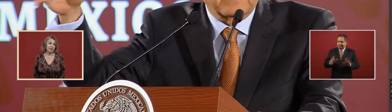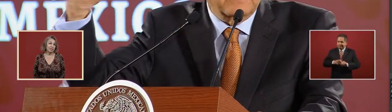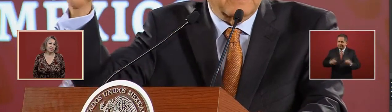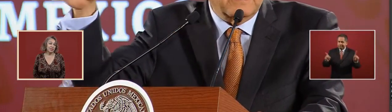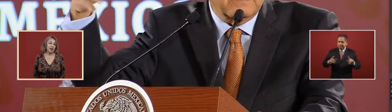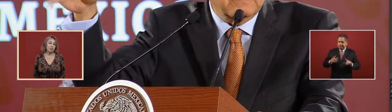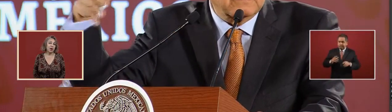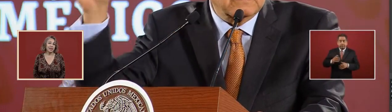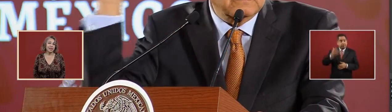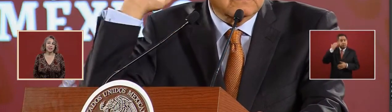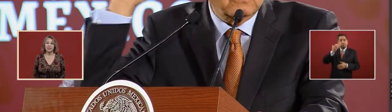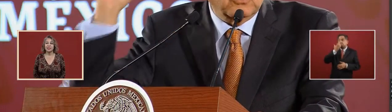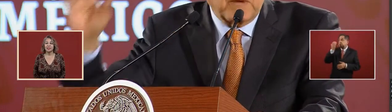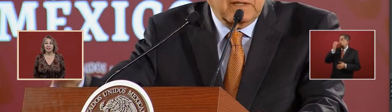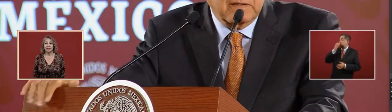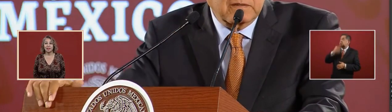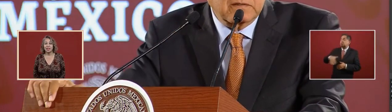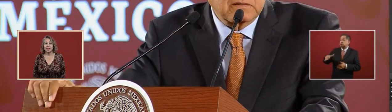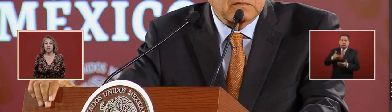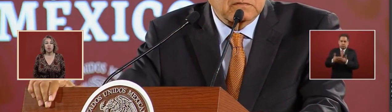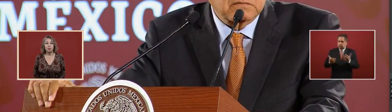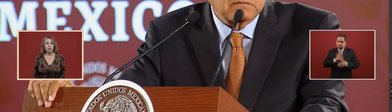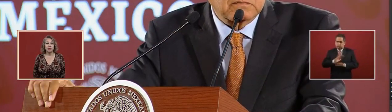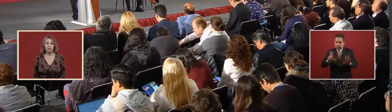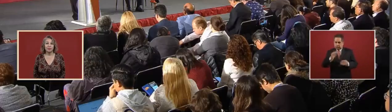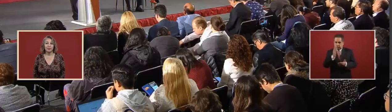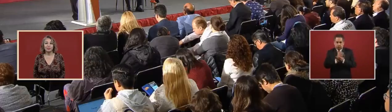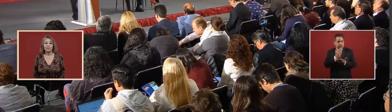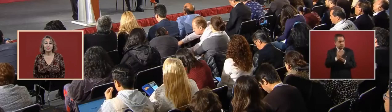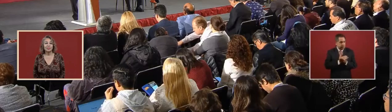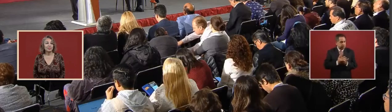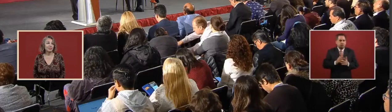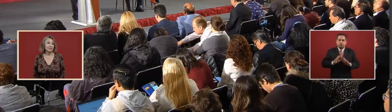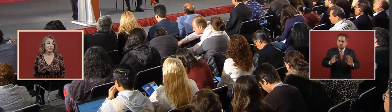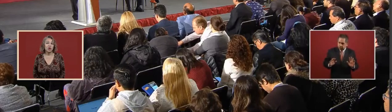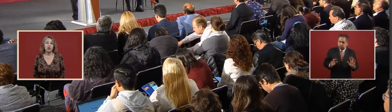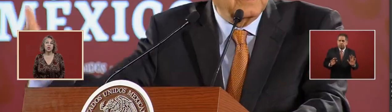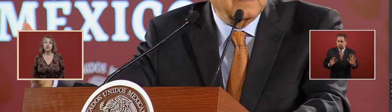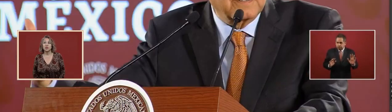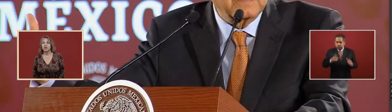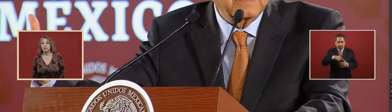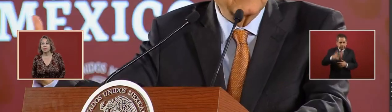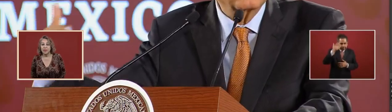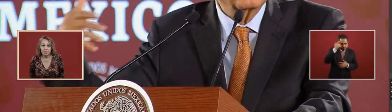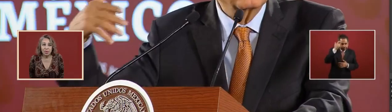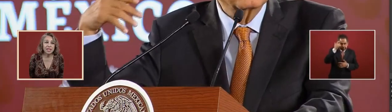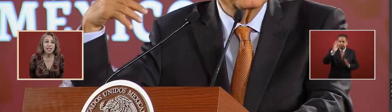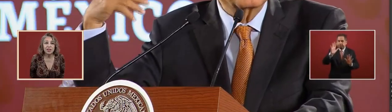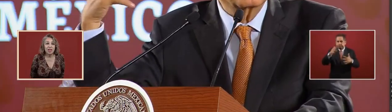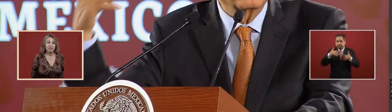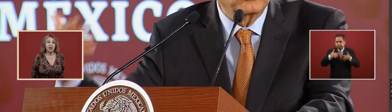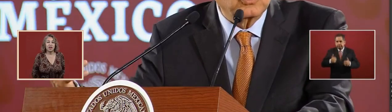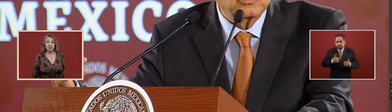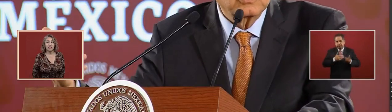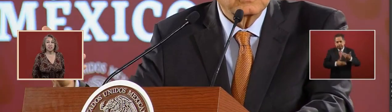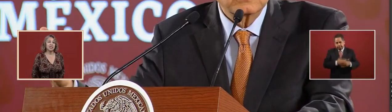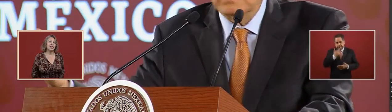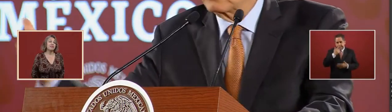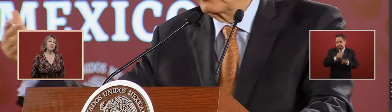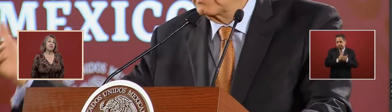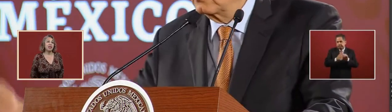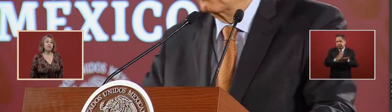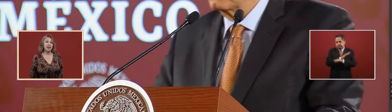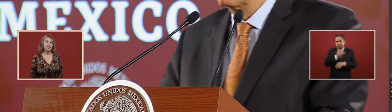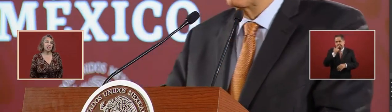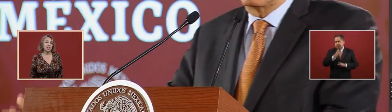una práctica a practice normal. That's normal. Porque ya hay una or usual eso, because now o sea, they have conscience mucho.